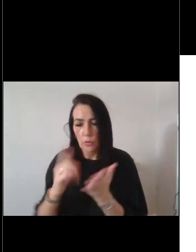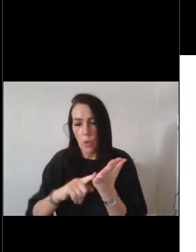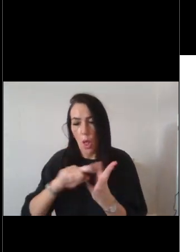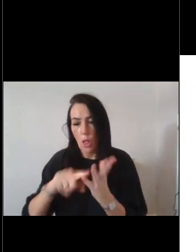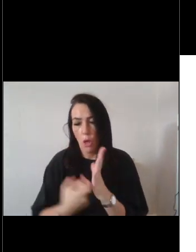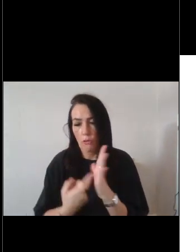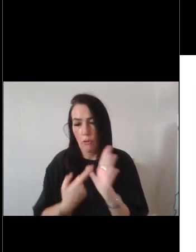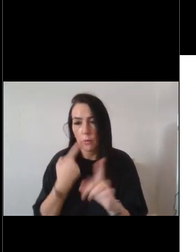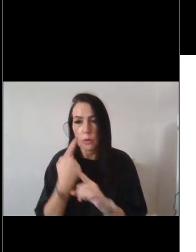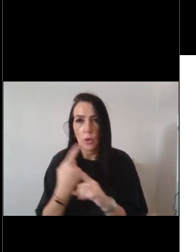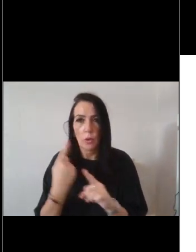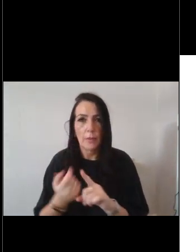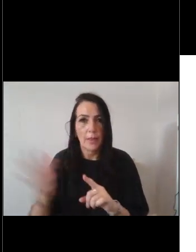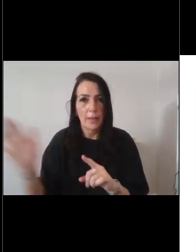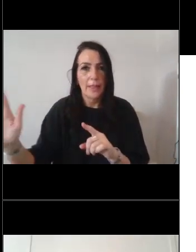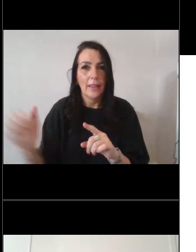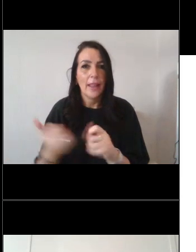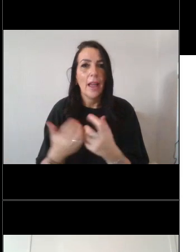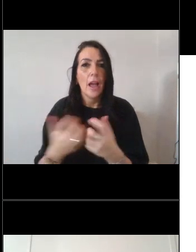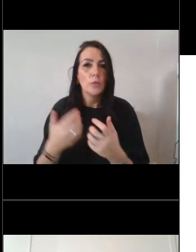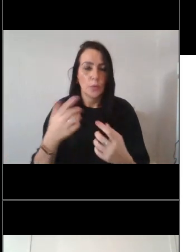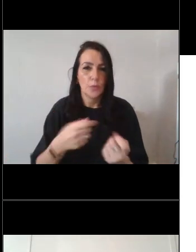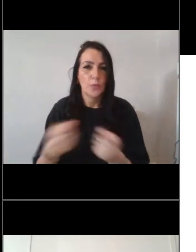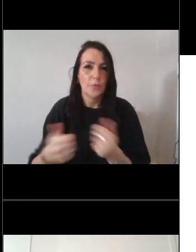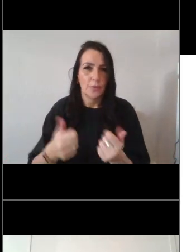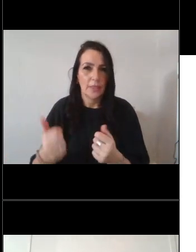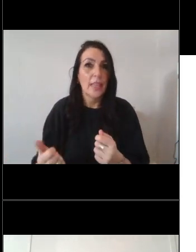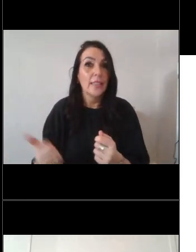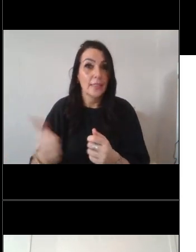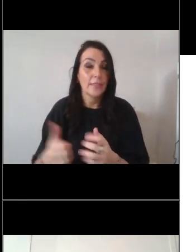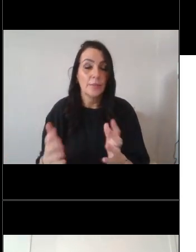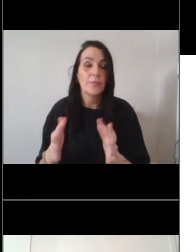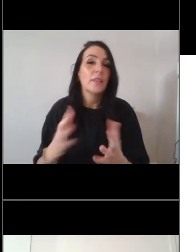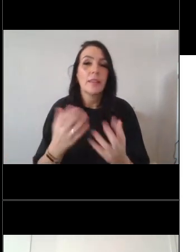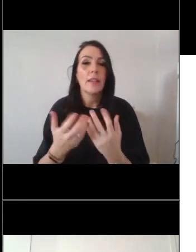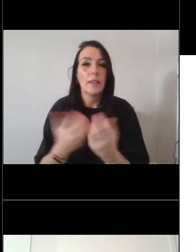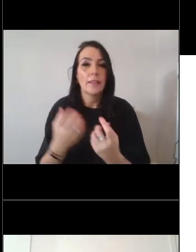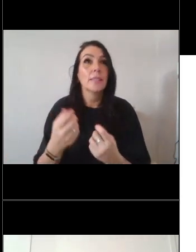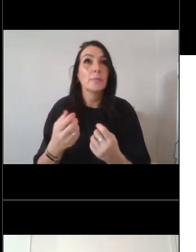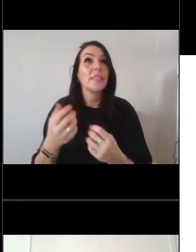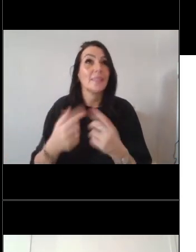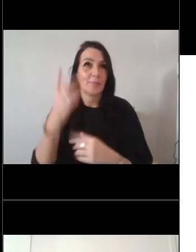about how to take your organisation with you on your journey to net zero.